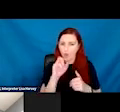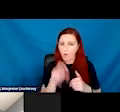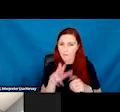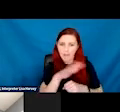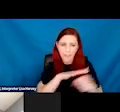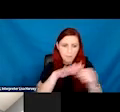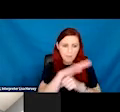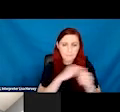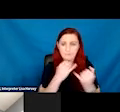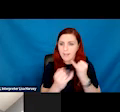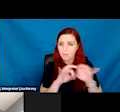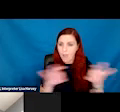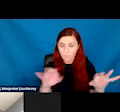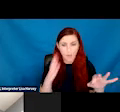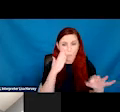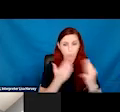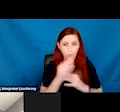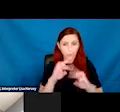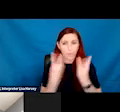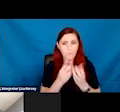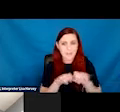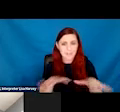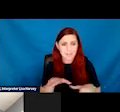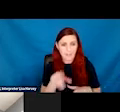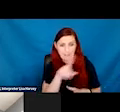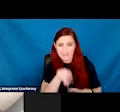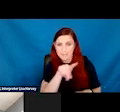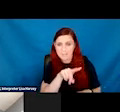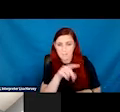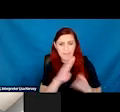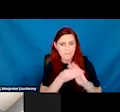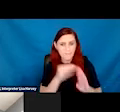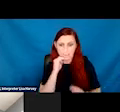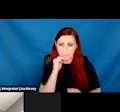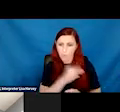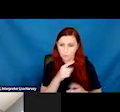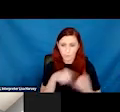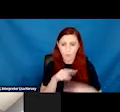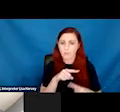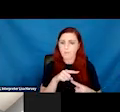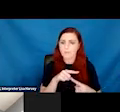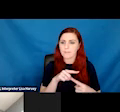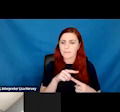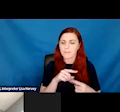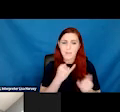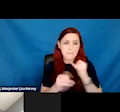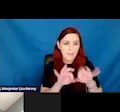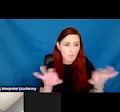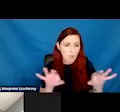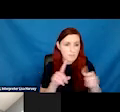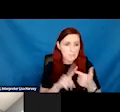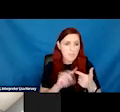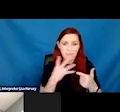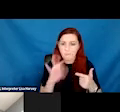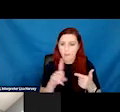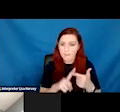which again, during the pandemic, this area became so much more important to all of us. Playgrounds, parks and